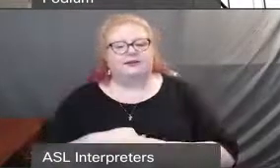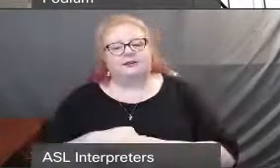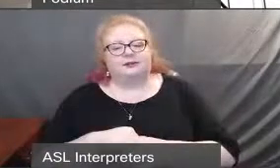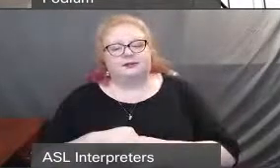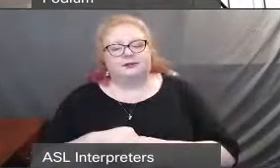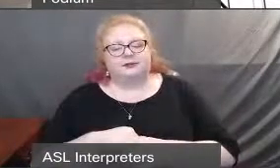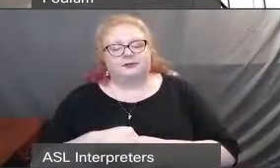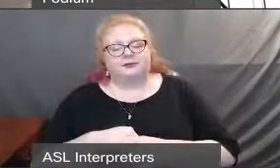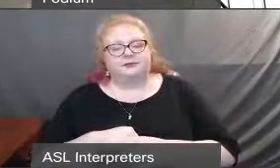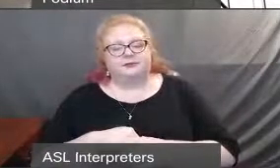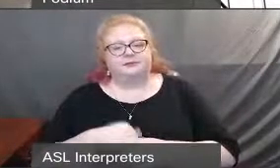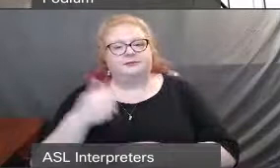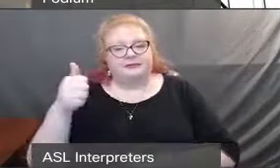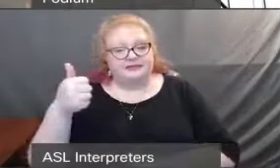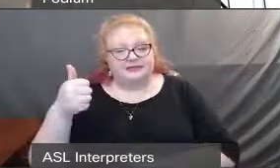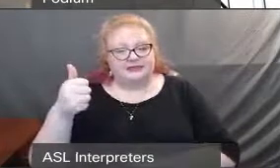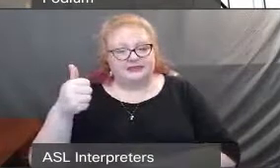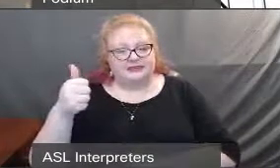That's